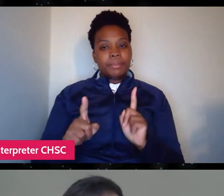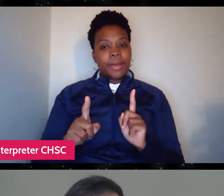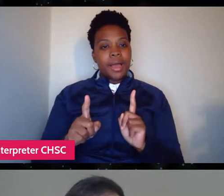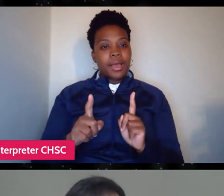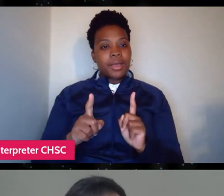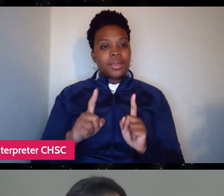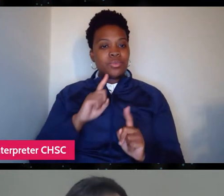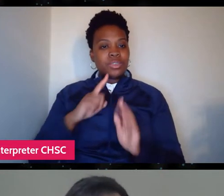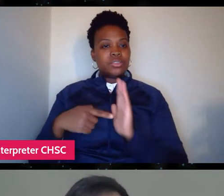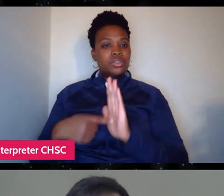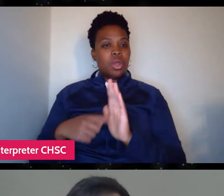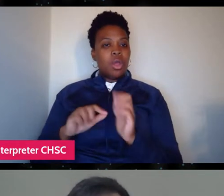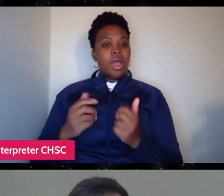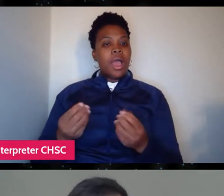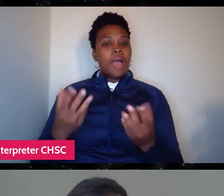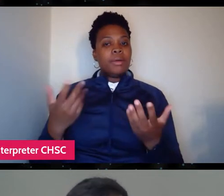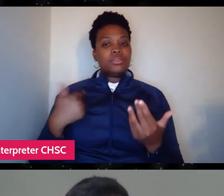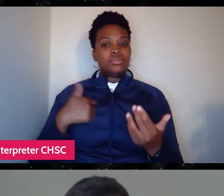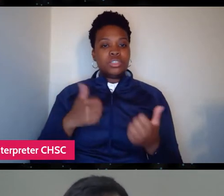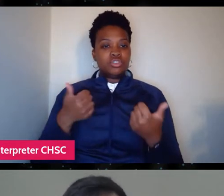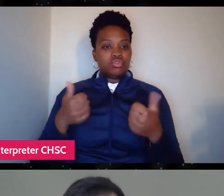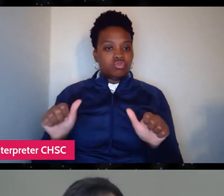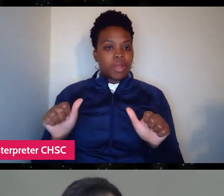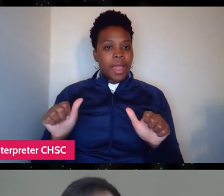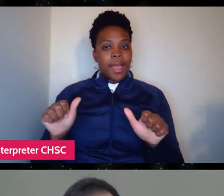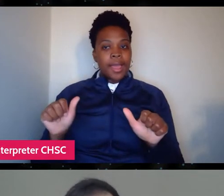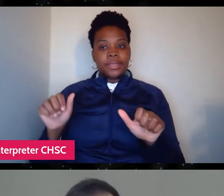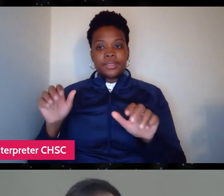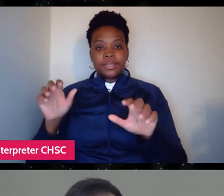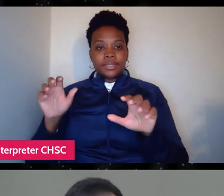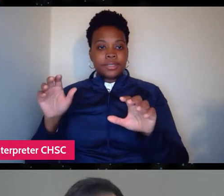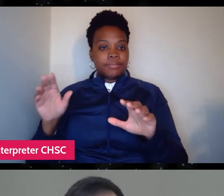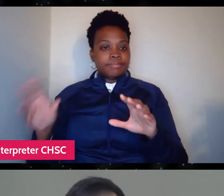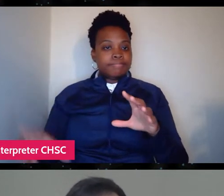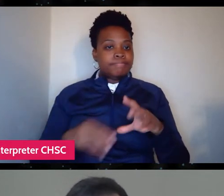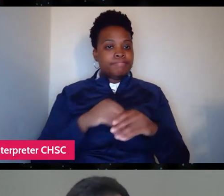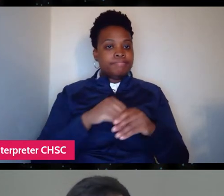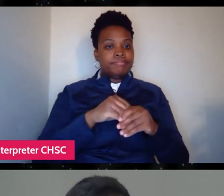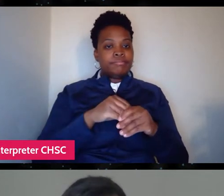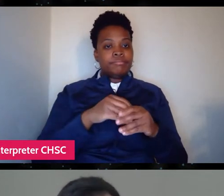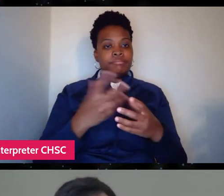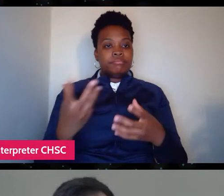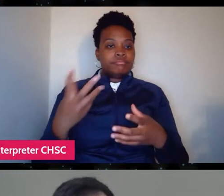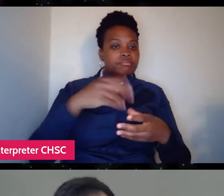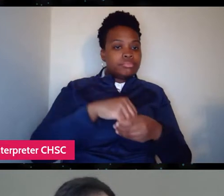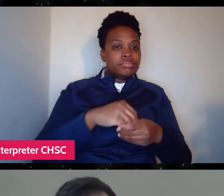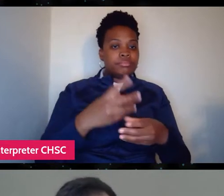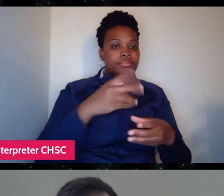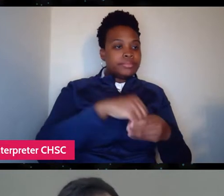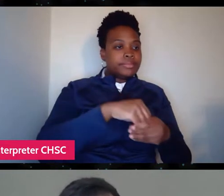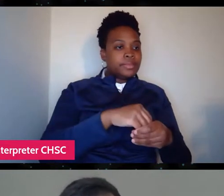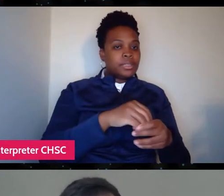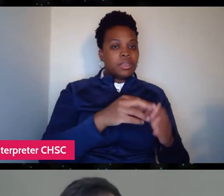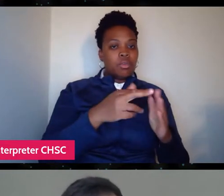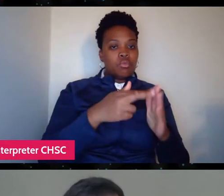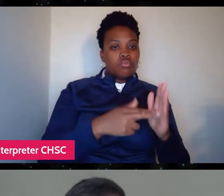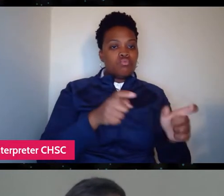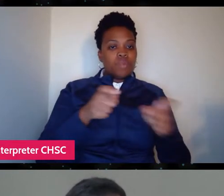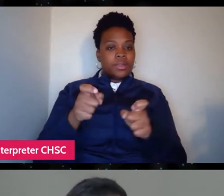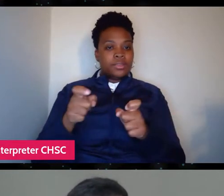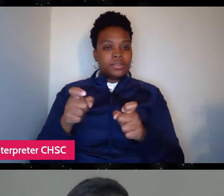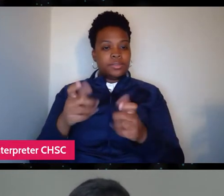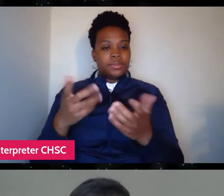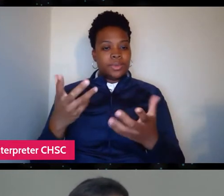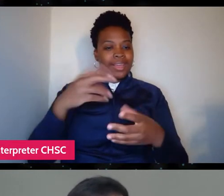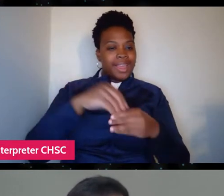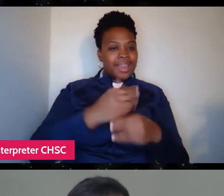have really tried to bake regulatory considerations into our work from day one. And I think that's something